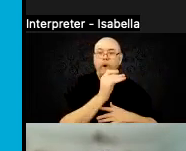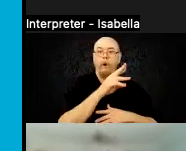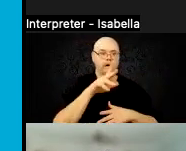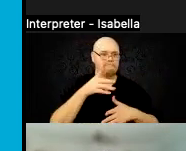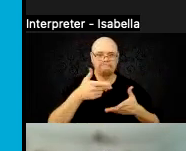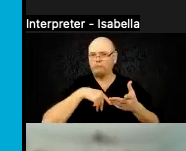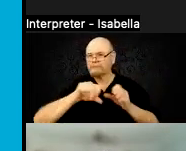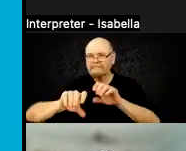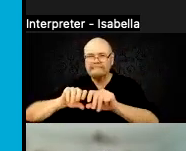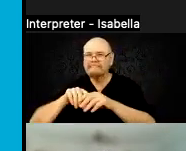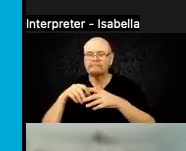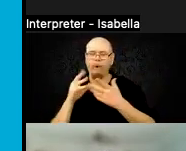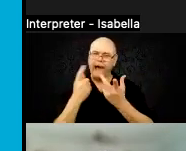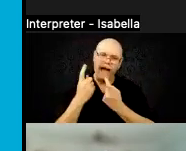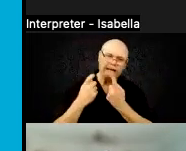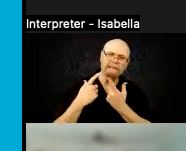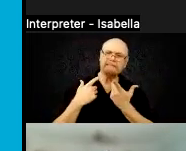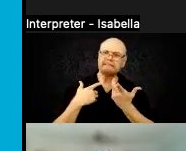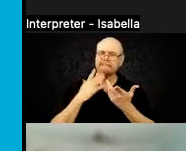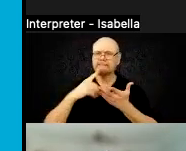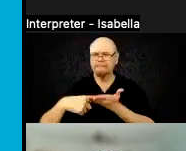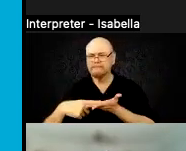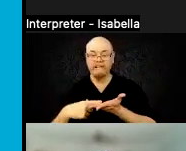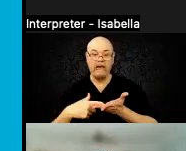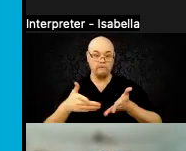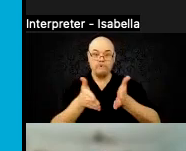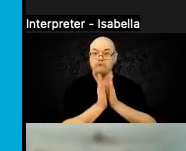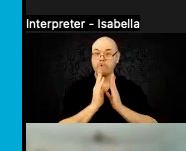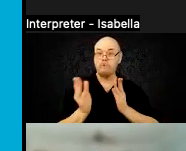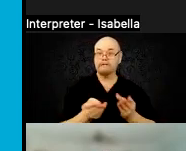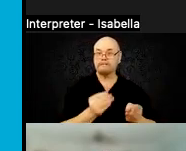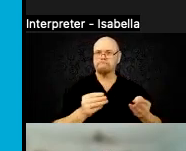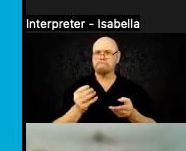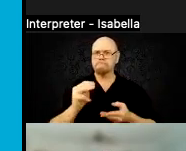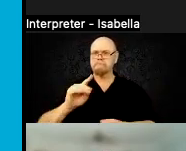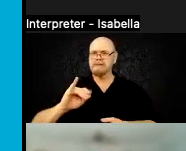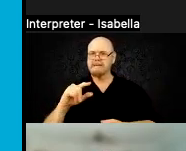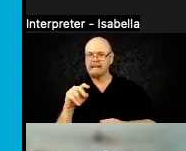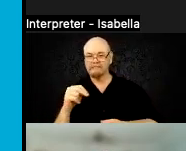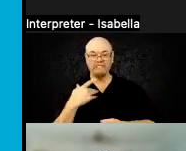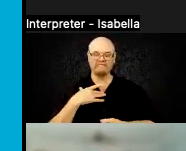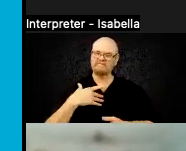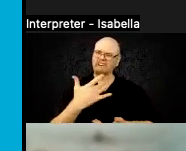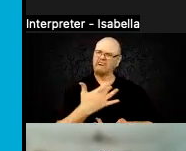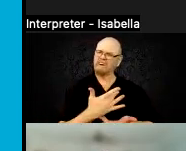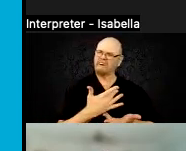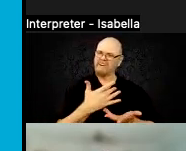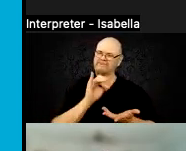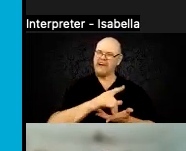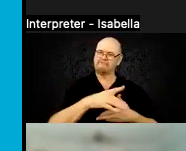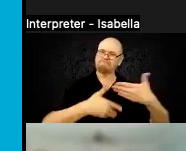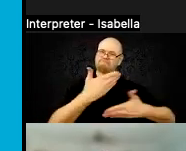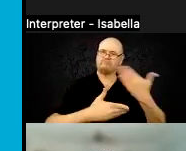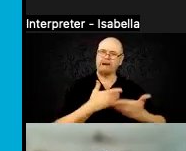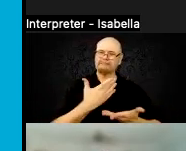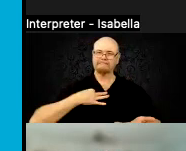of these options. You also have the right to request mediation. It's a free and voluntary process to try and reach a resolution with